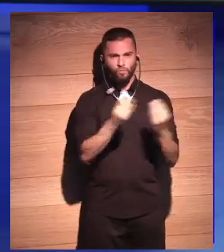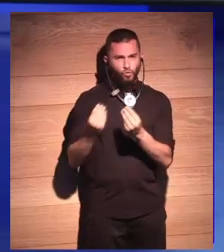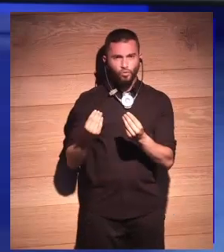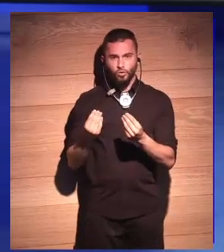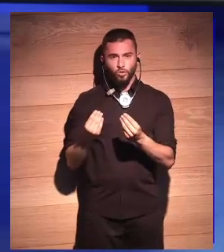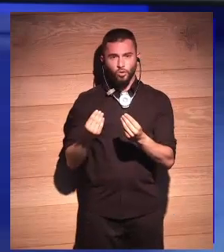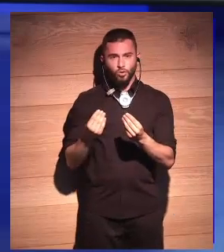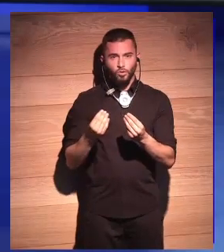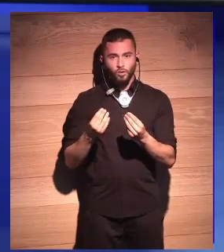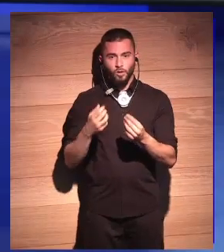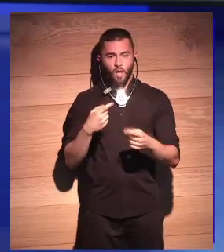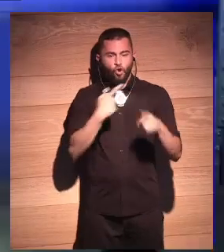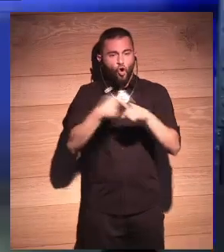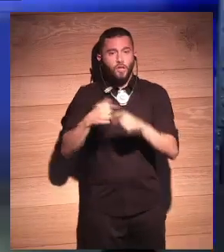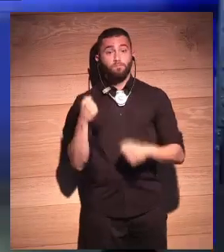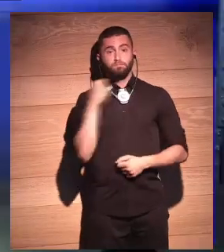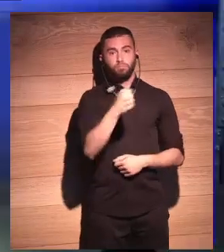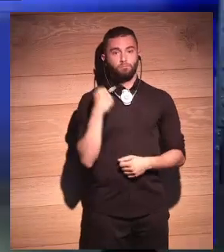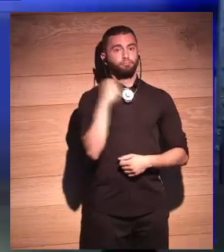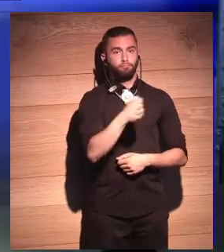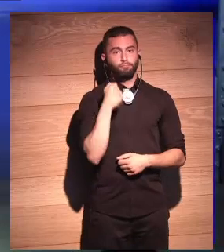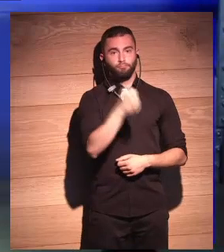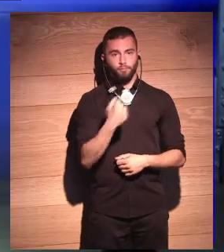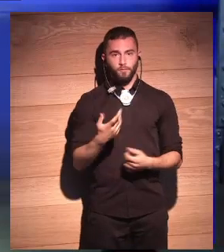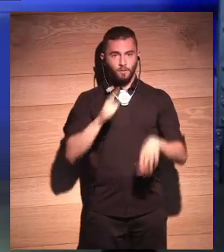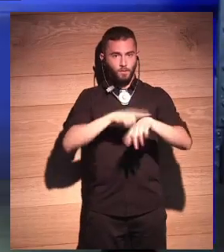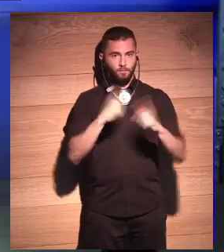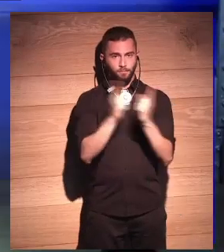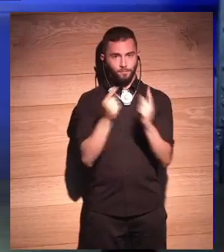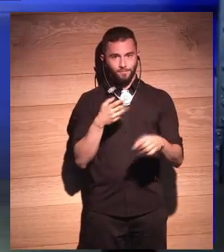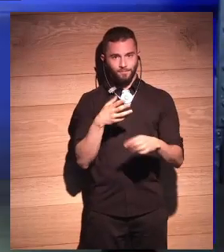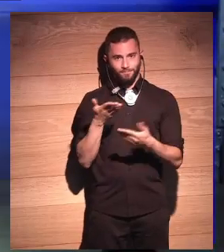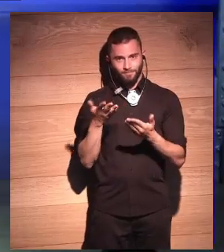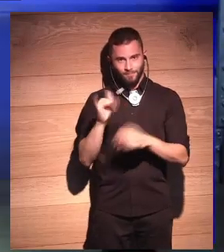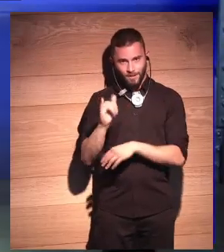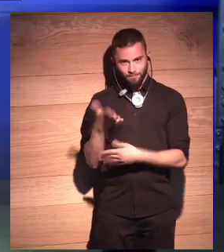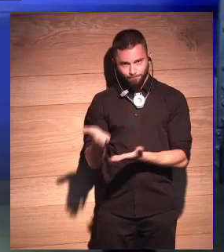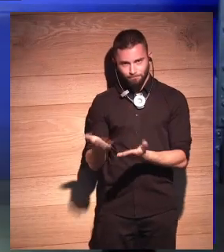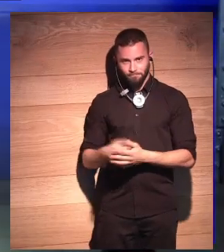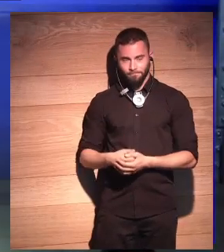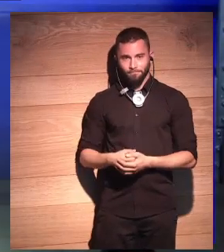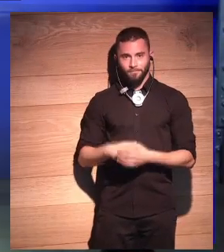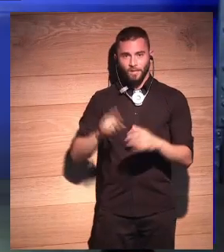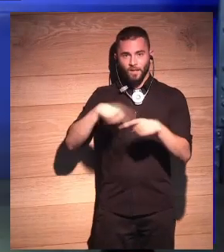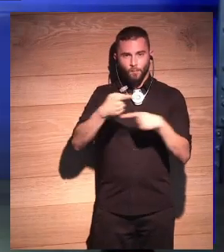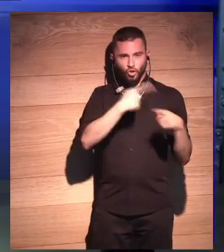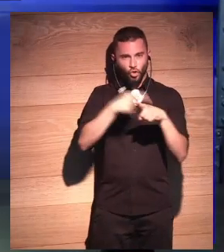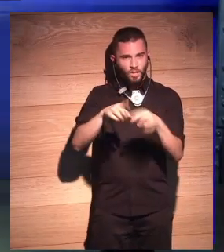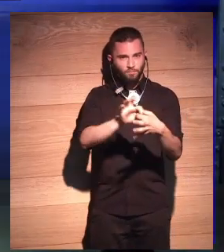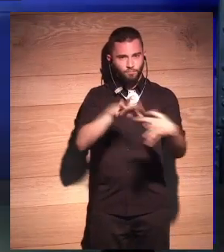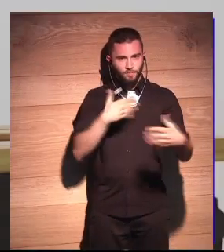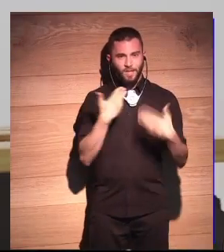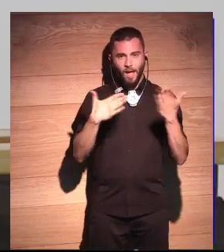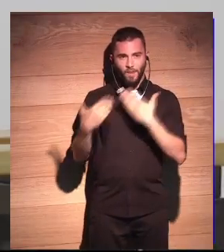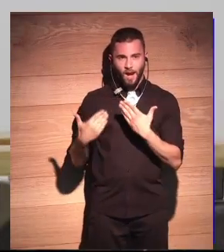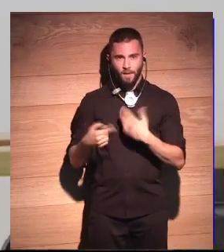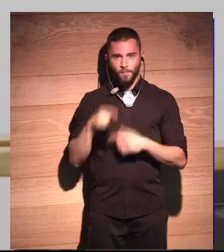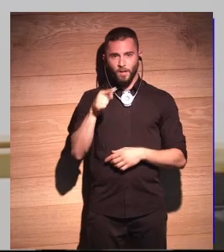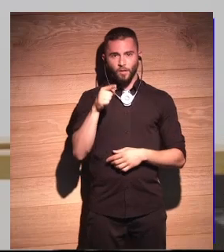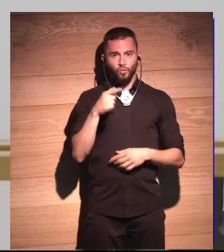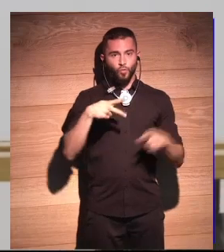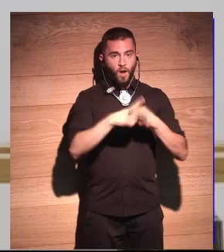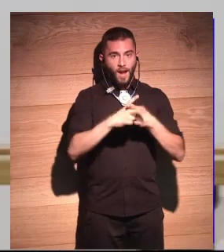you the trailer, and then we'll talk about some other things completely. Have you ever wished you had a bigger tool for the